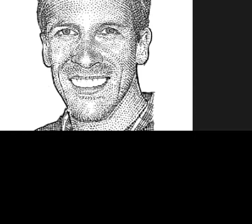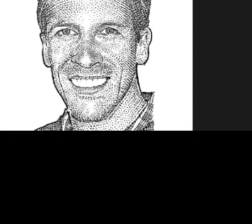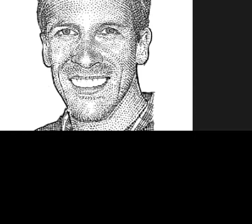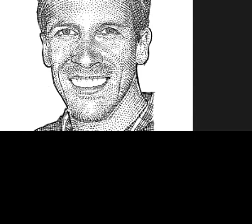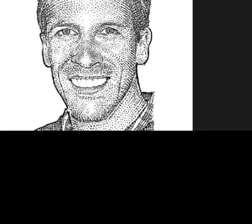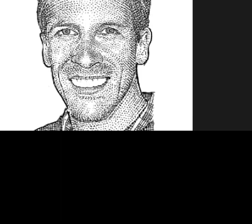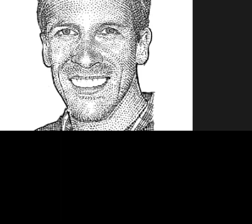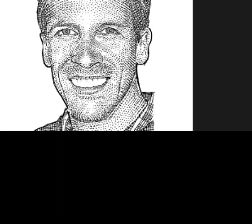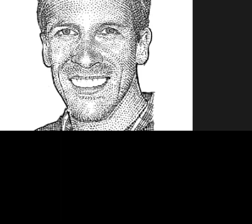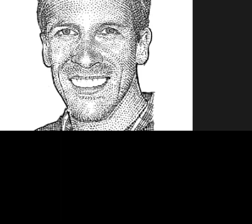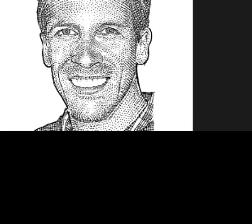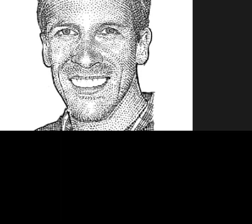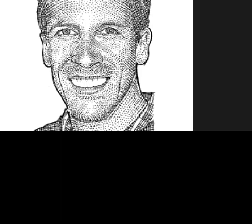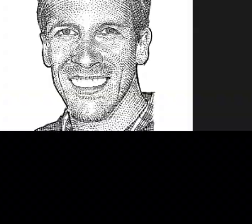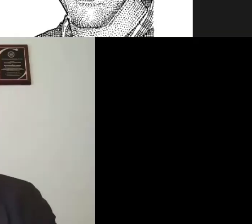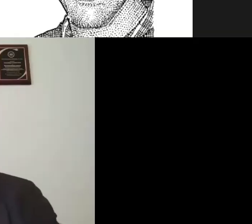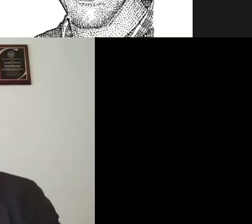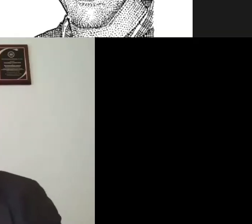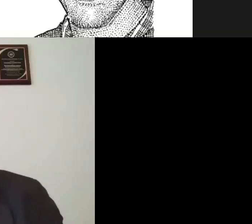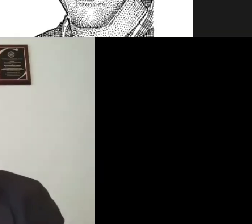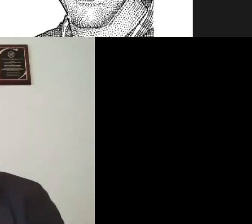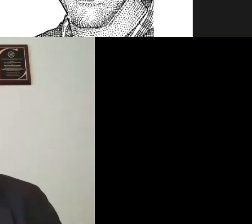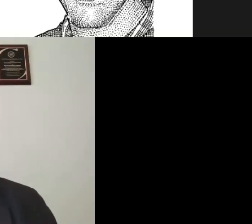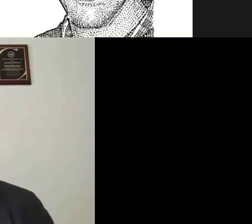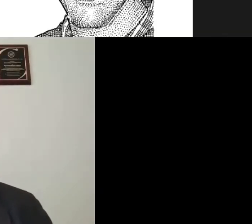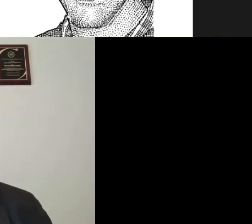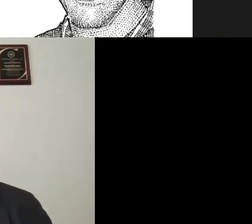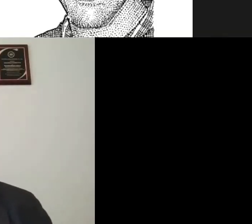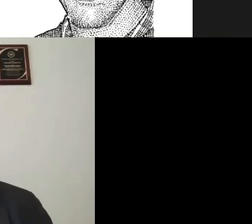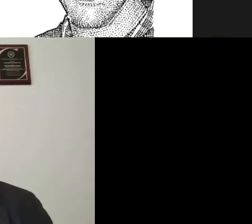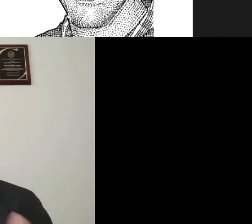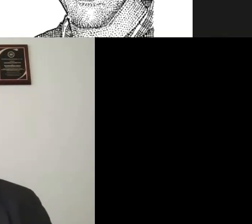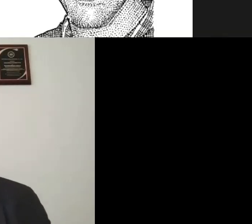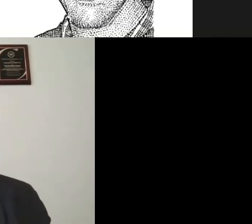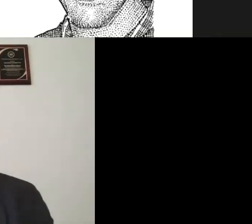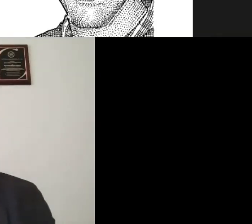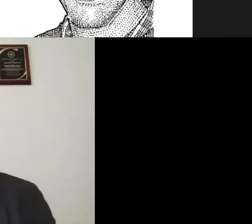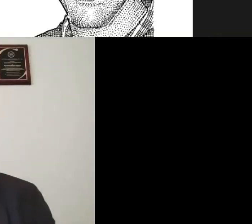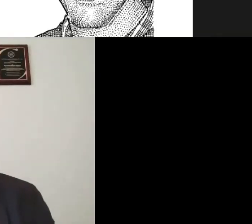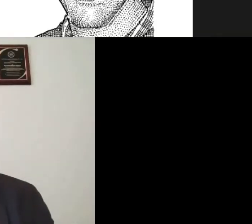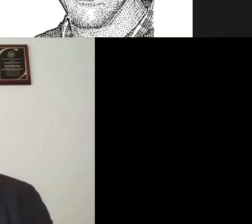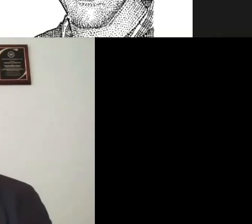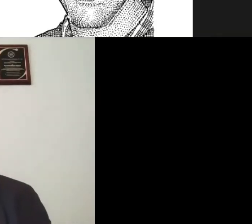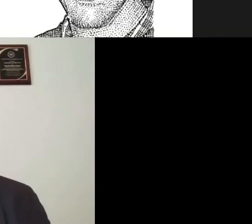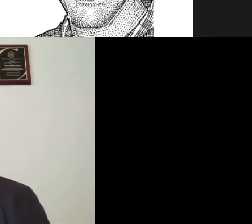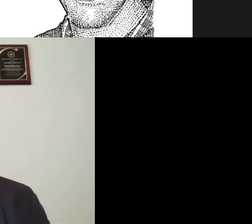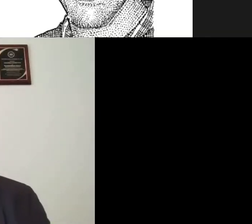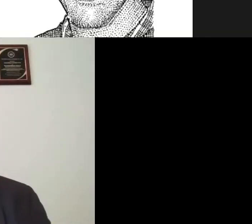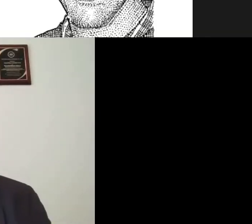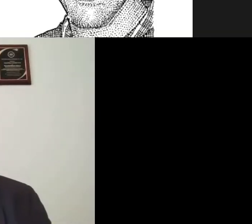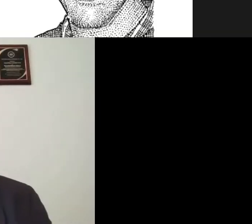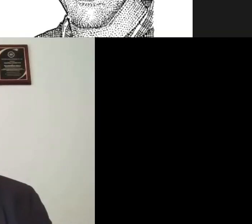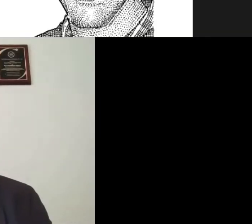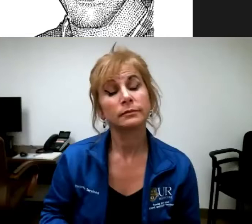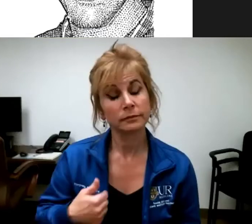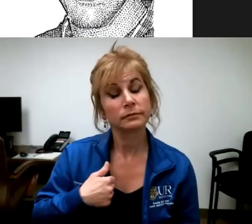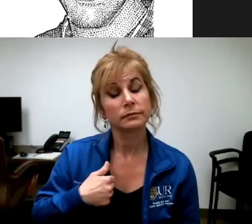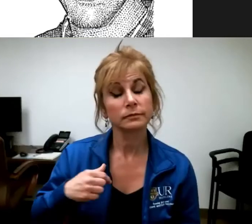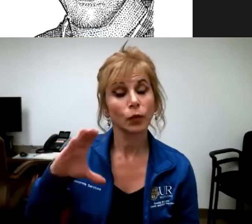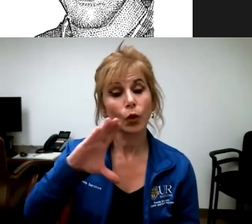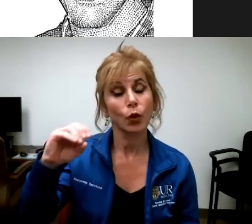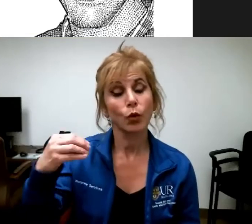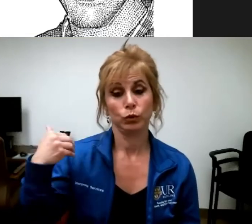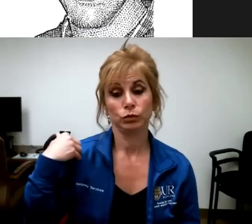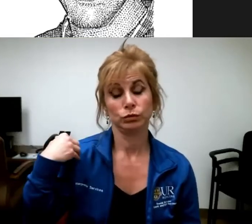be able to drill down further and see the truth of the story. In addition to serving as co-chair of the African American Health